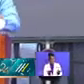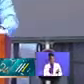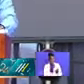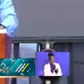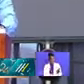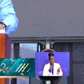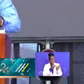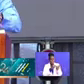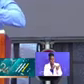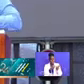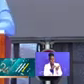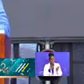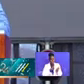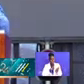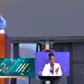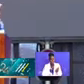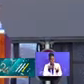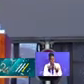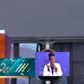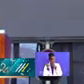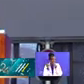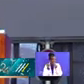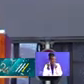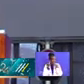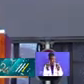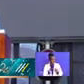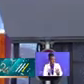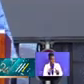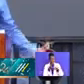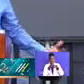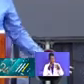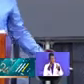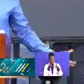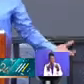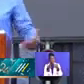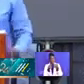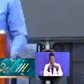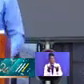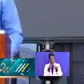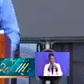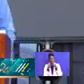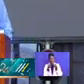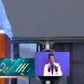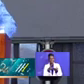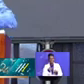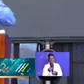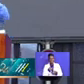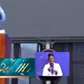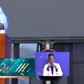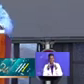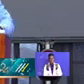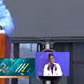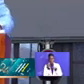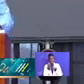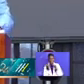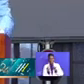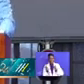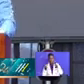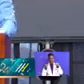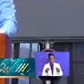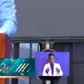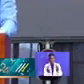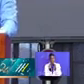messages that I was privileged to hear you know from the guest ministers you know that came